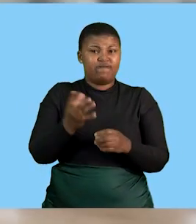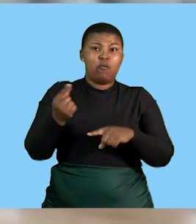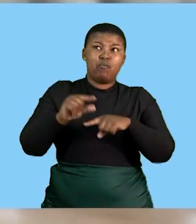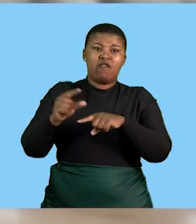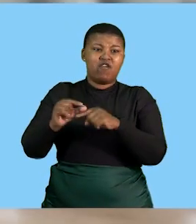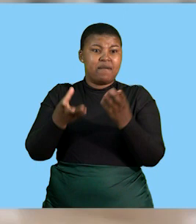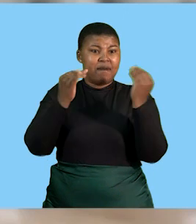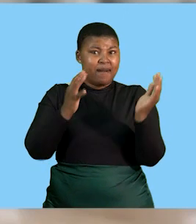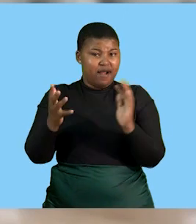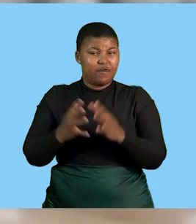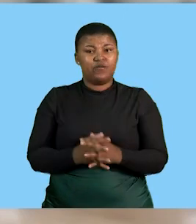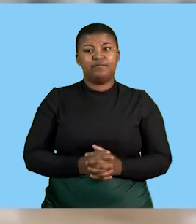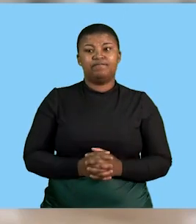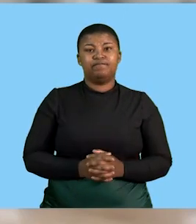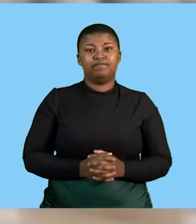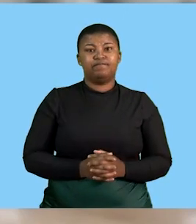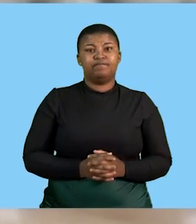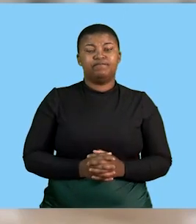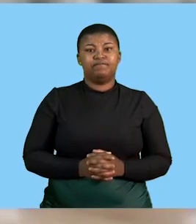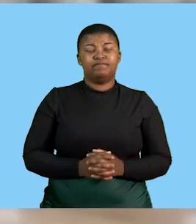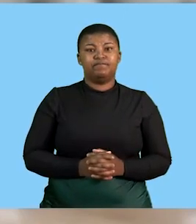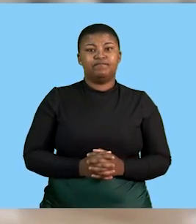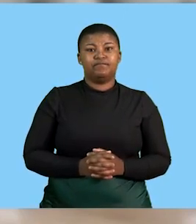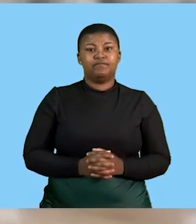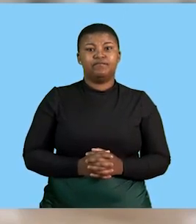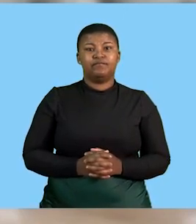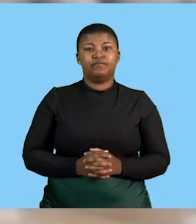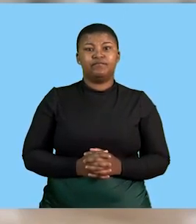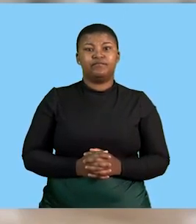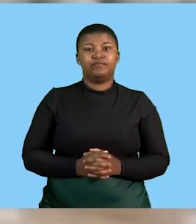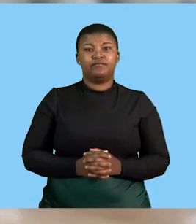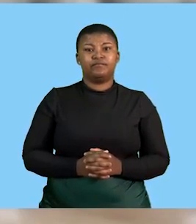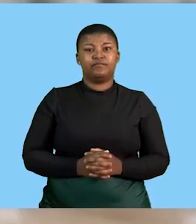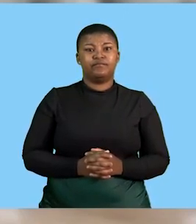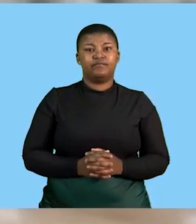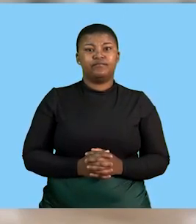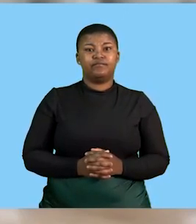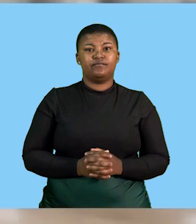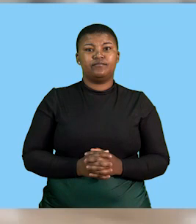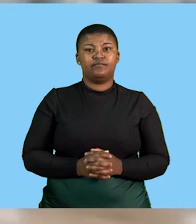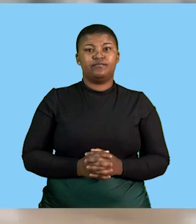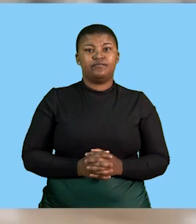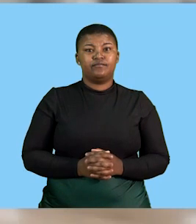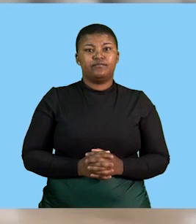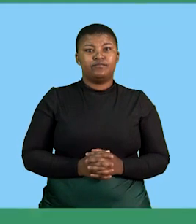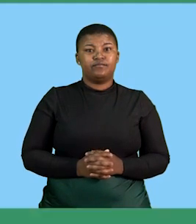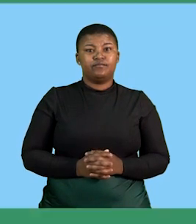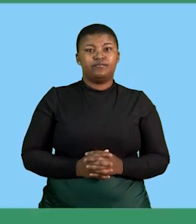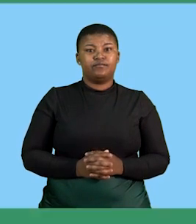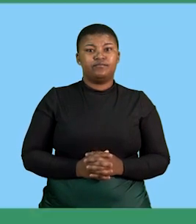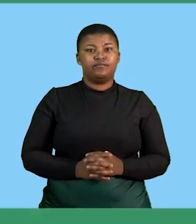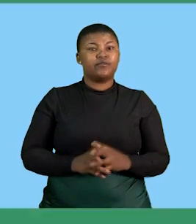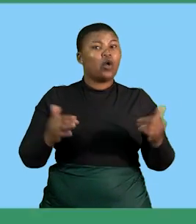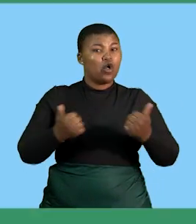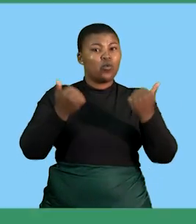make profit. So that is what we know about the market environment. Then you should already also know the